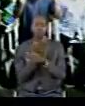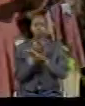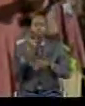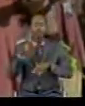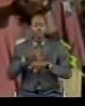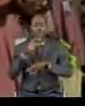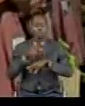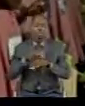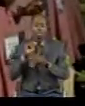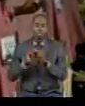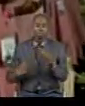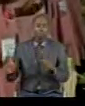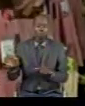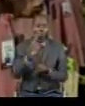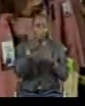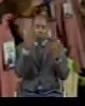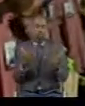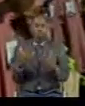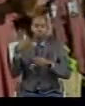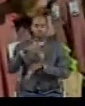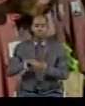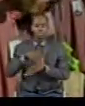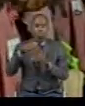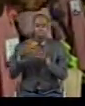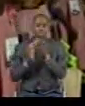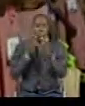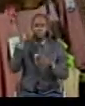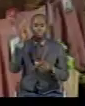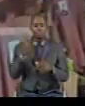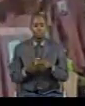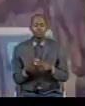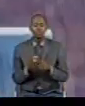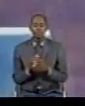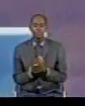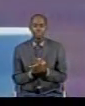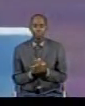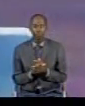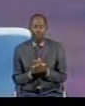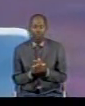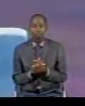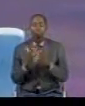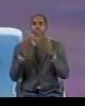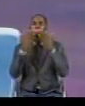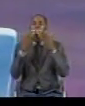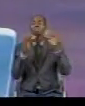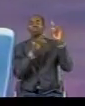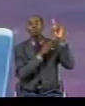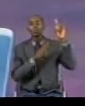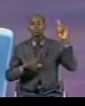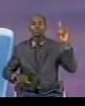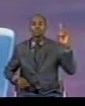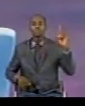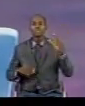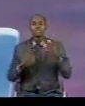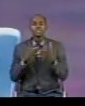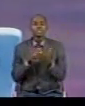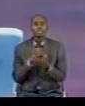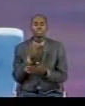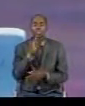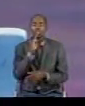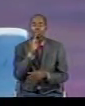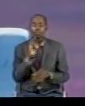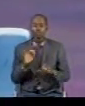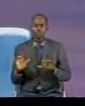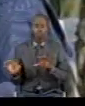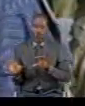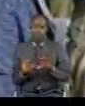everyone tonight, in Jesus' name. Thank you, Lord. It is